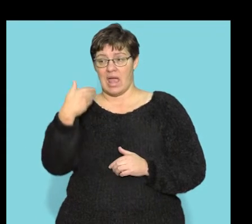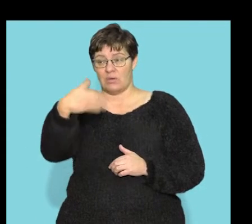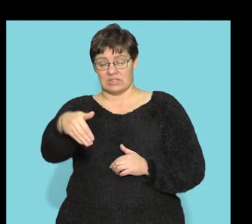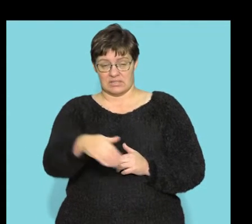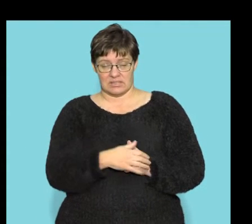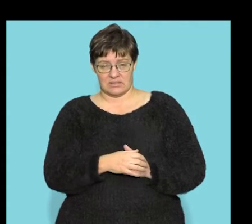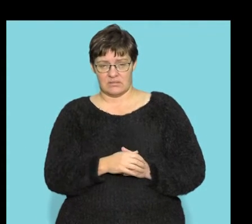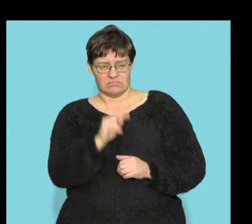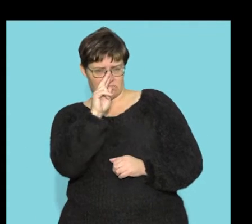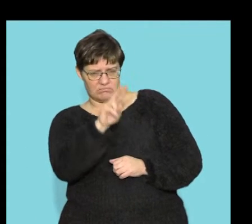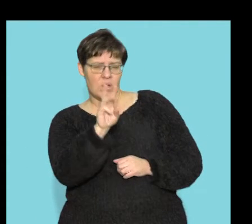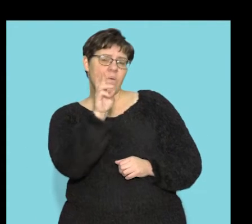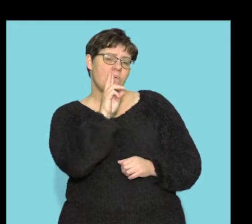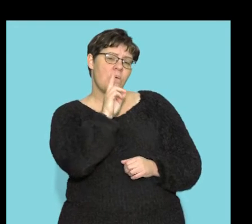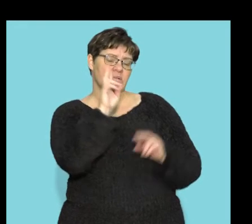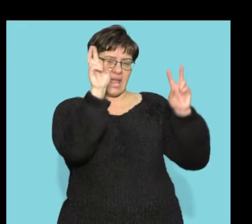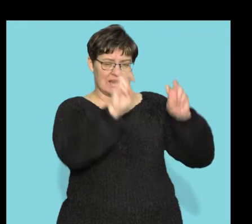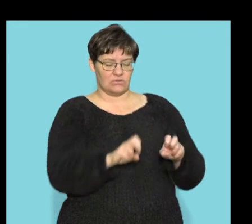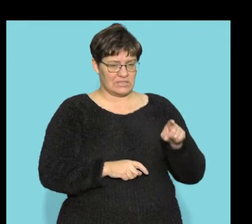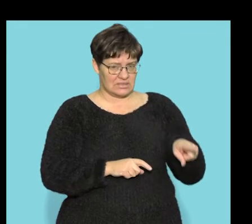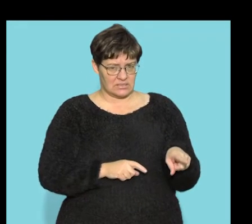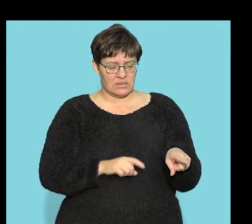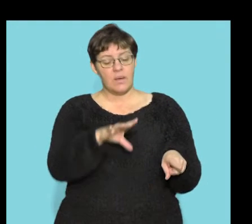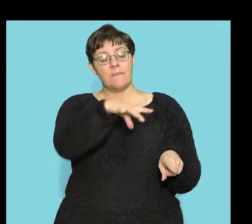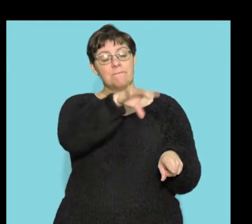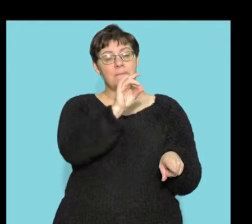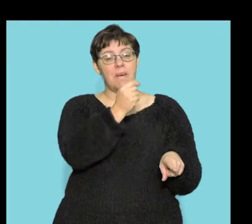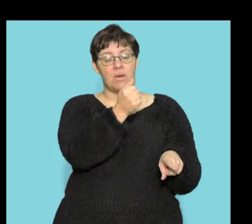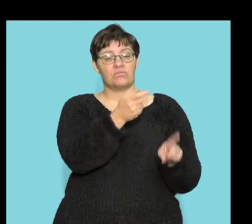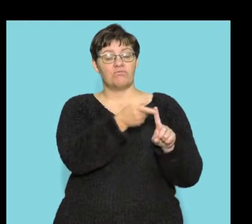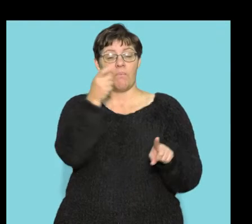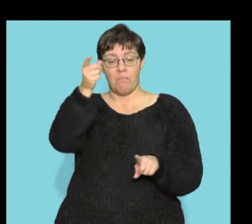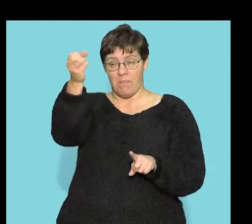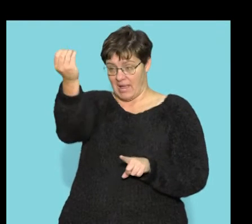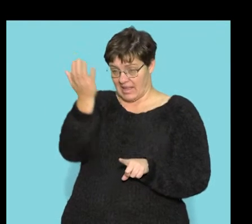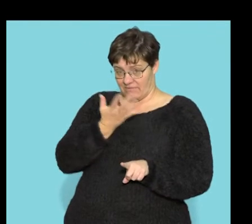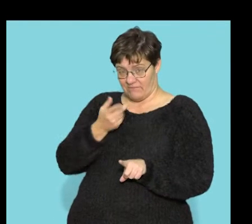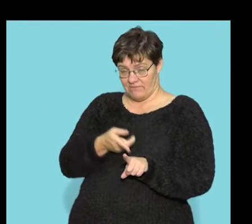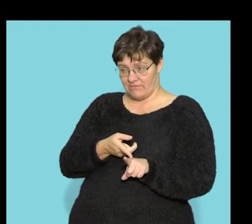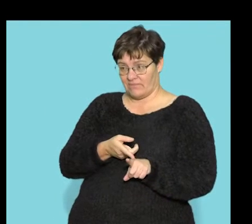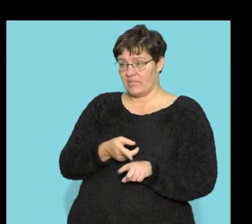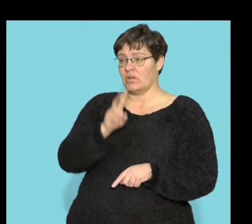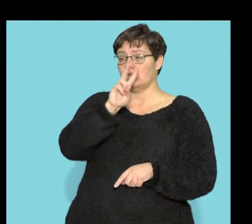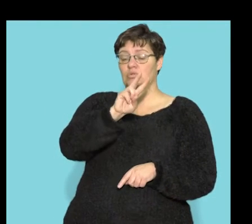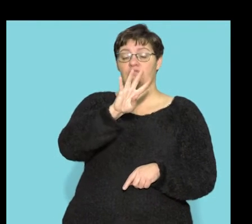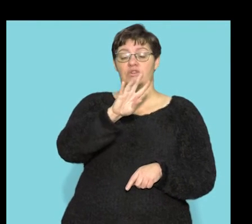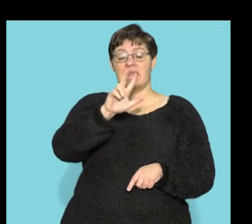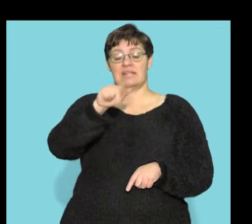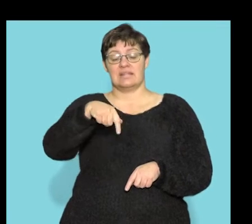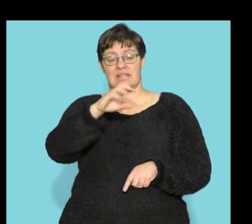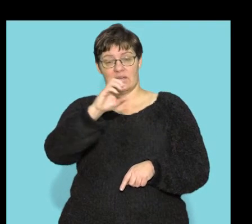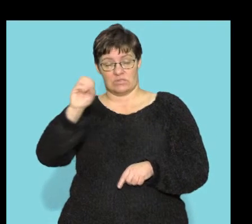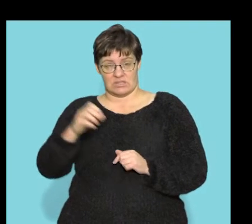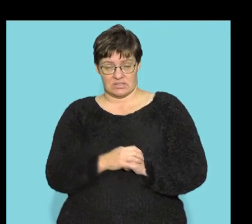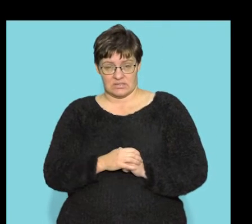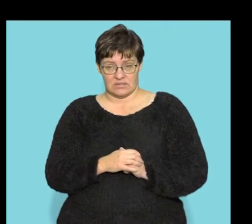1, look at your water and electricity. Firstly, pick up the amount from the given information, 248,000. So